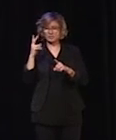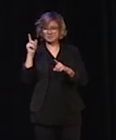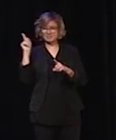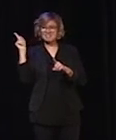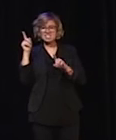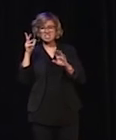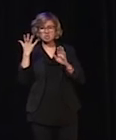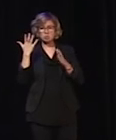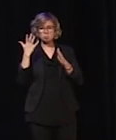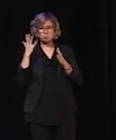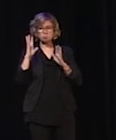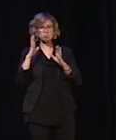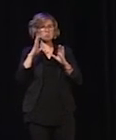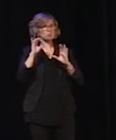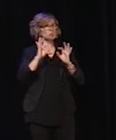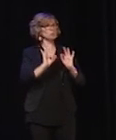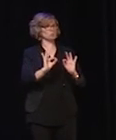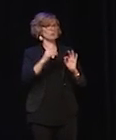pretty solid shapes.